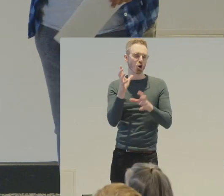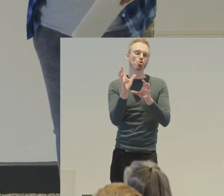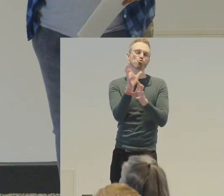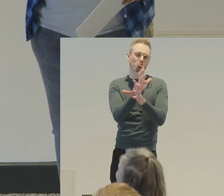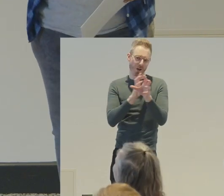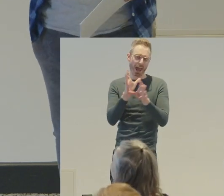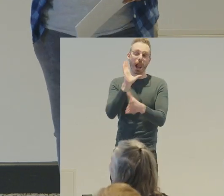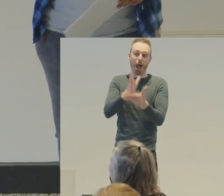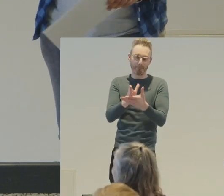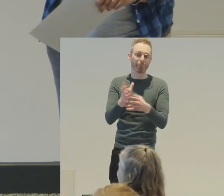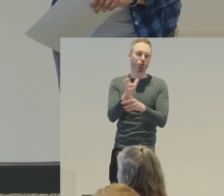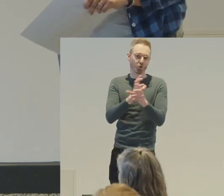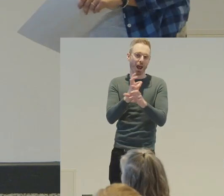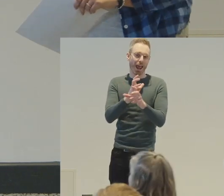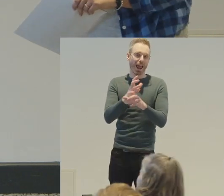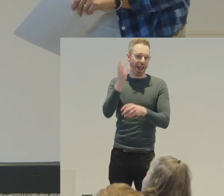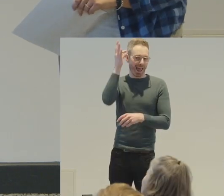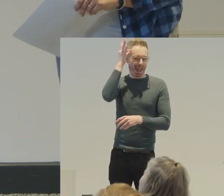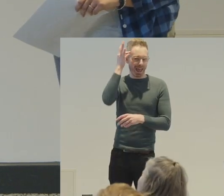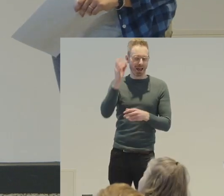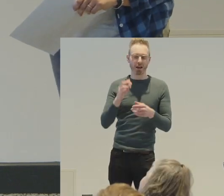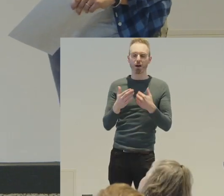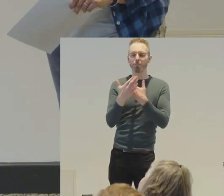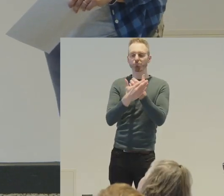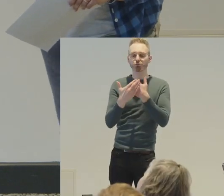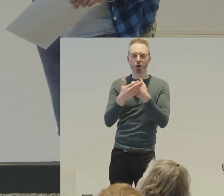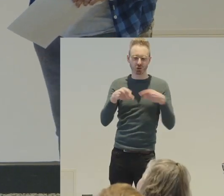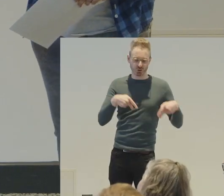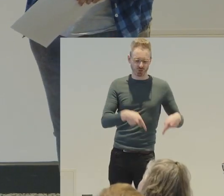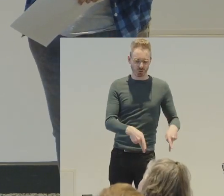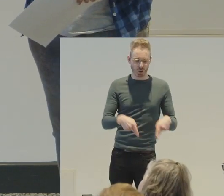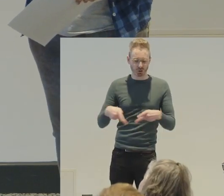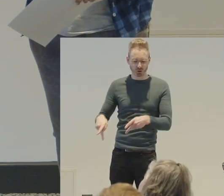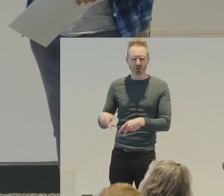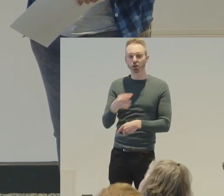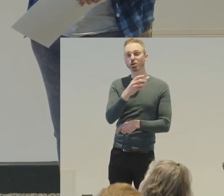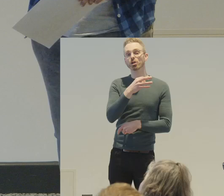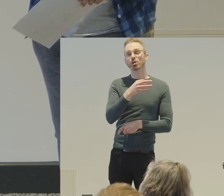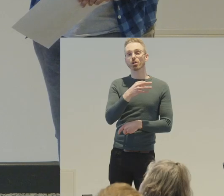grey, brown trousers, flowery shirt,